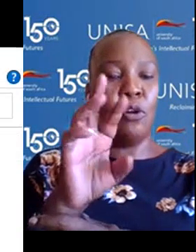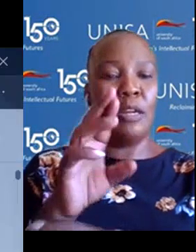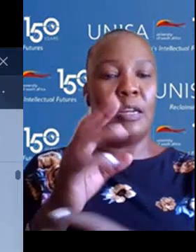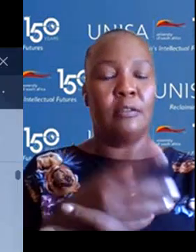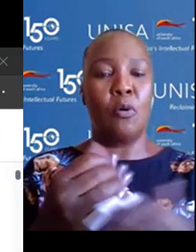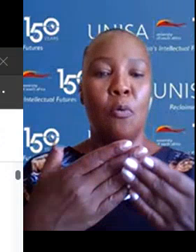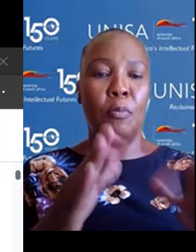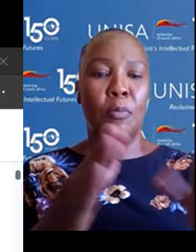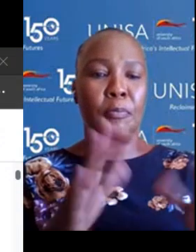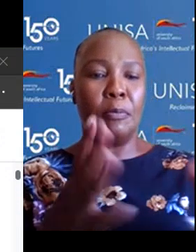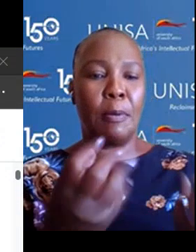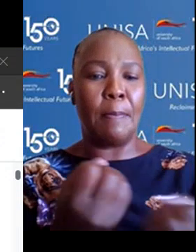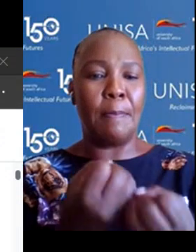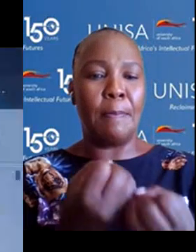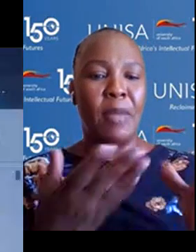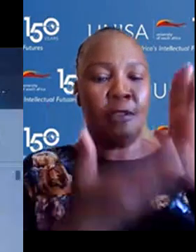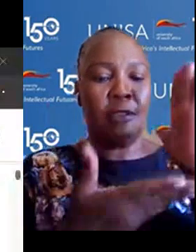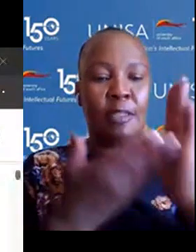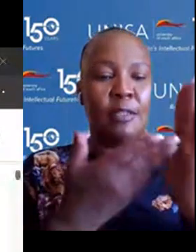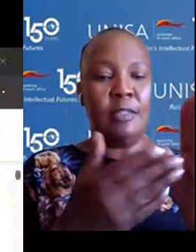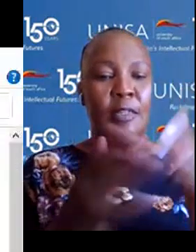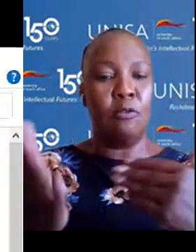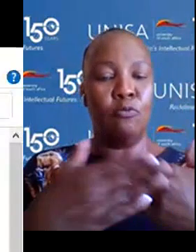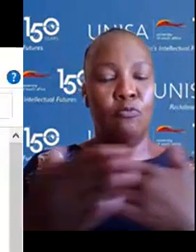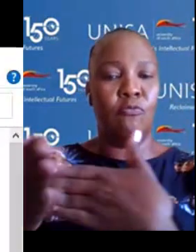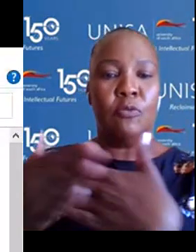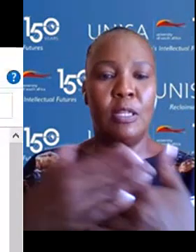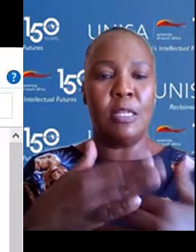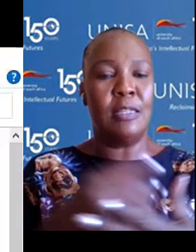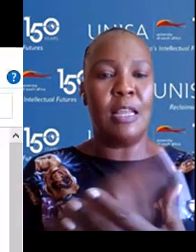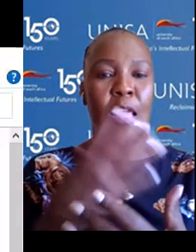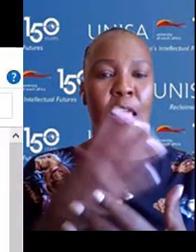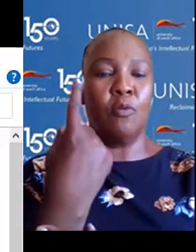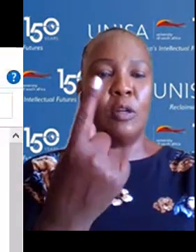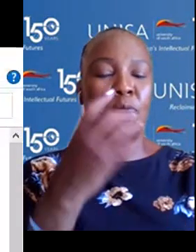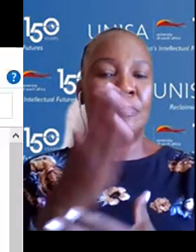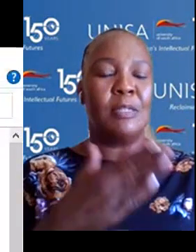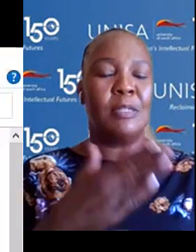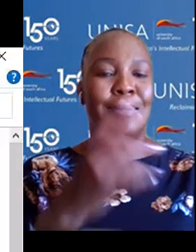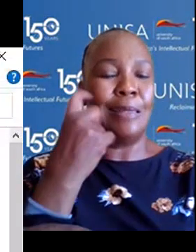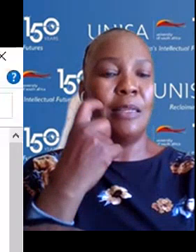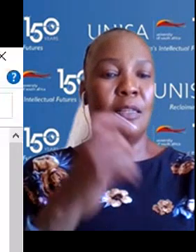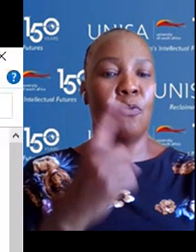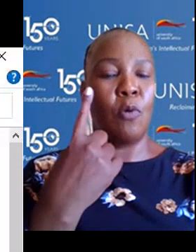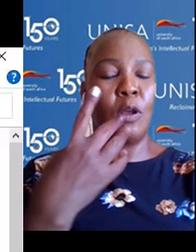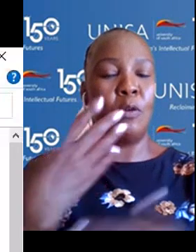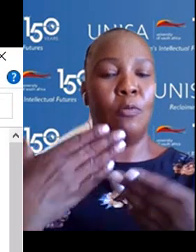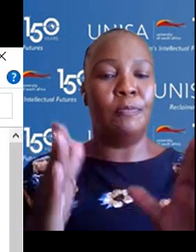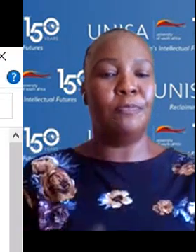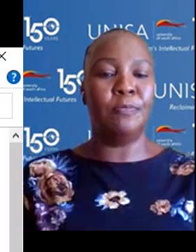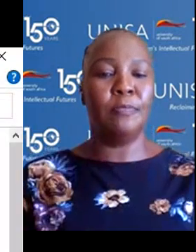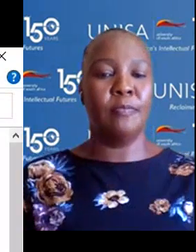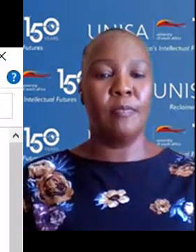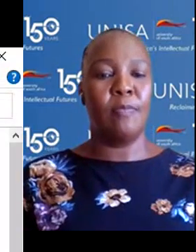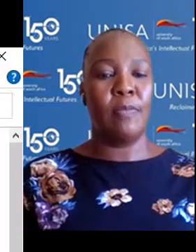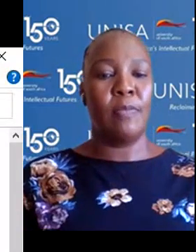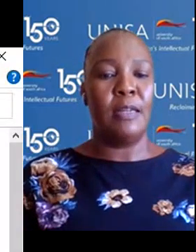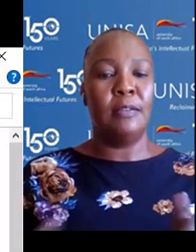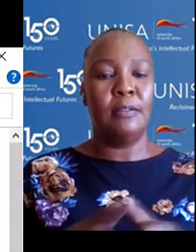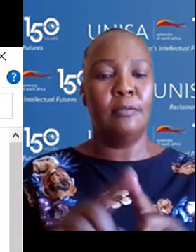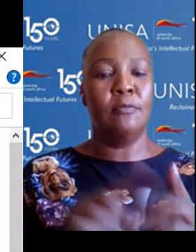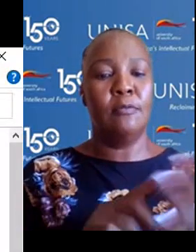hey? So let me rather close the ones and just have one. It just makes it easier. If you just have one open, just like we showed